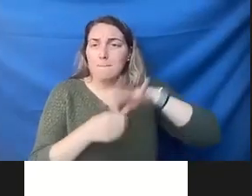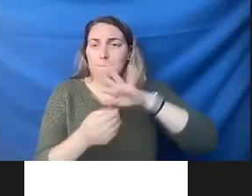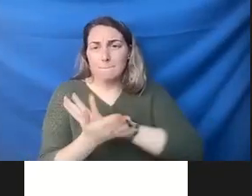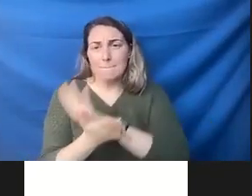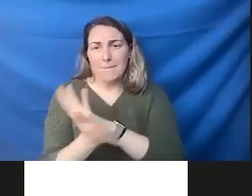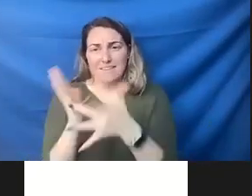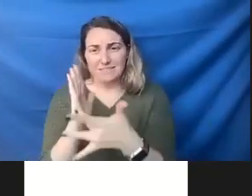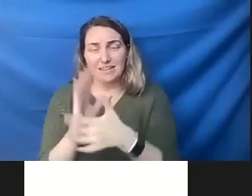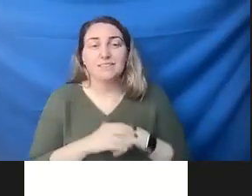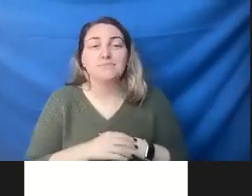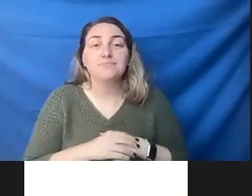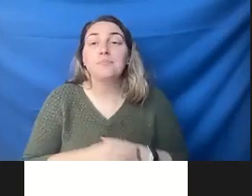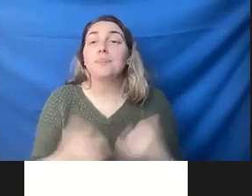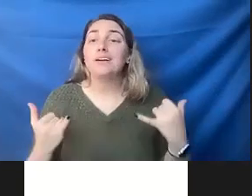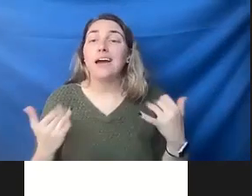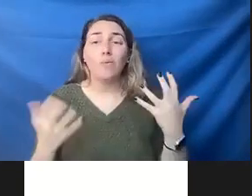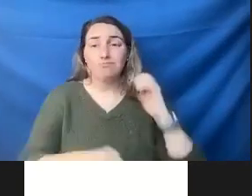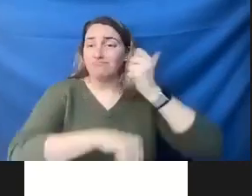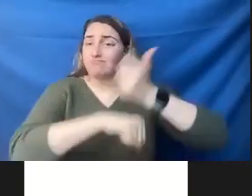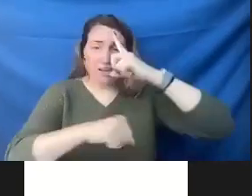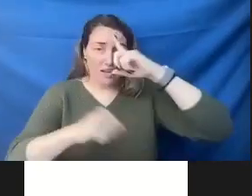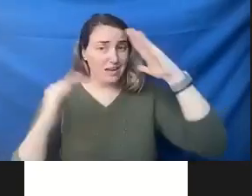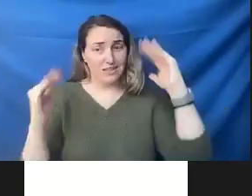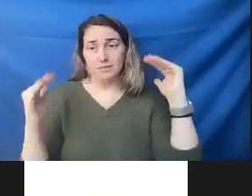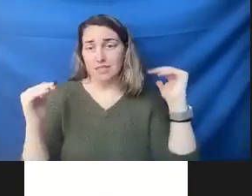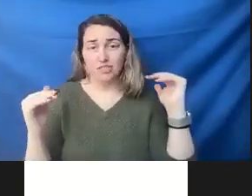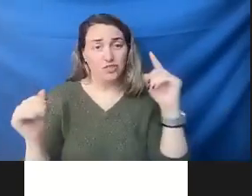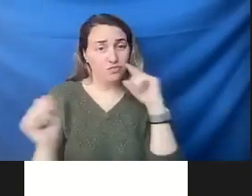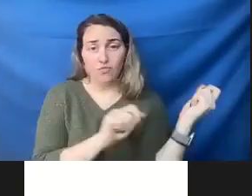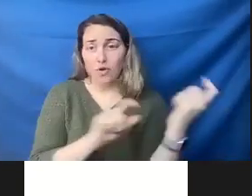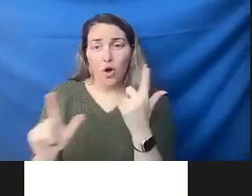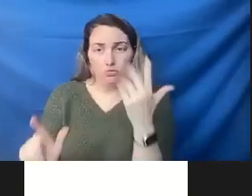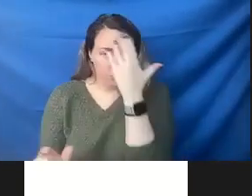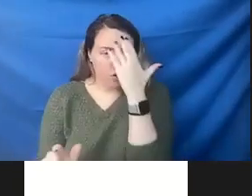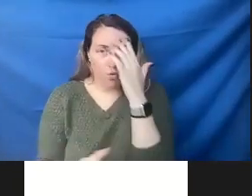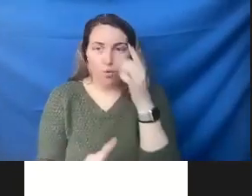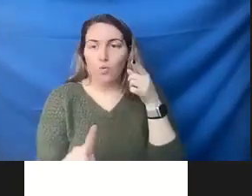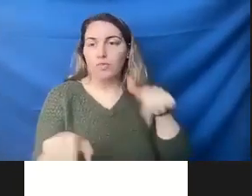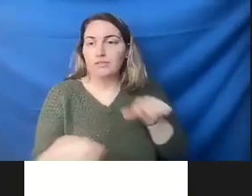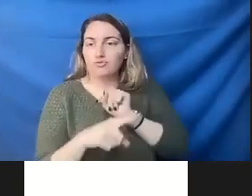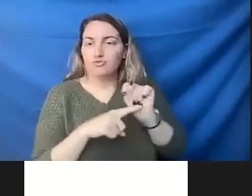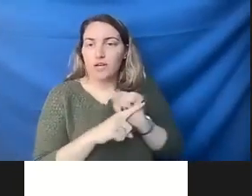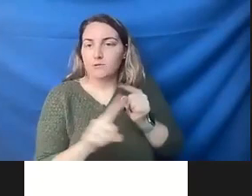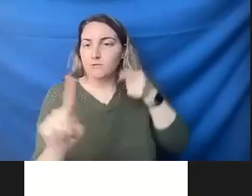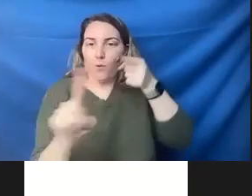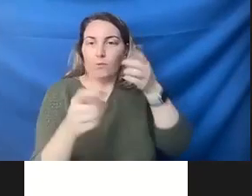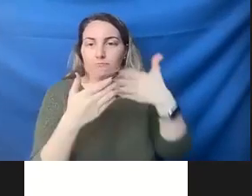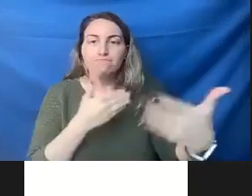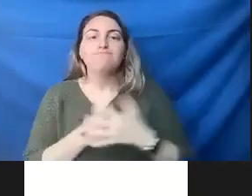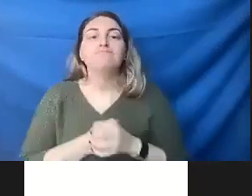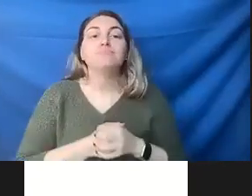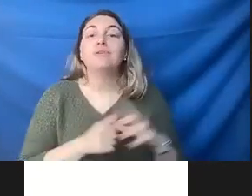just want to set some expectations here just so that everyone knows where we're going in this training. So first off, we're going to start with